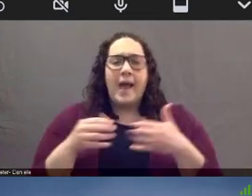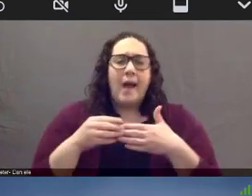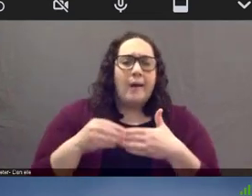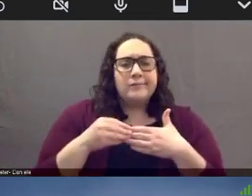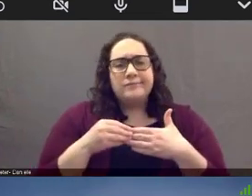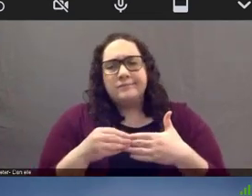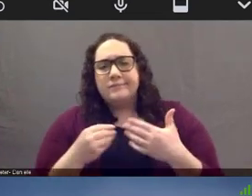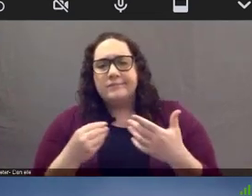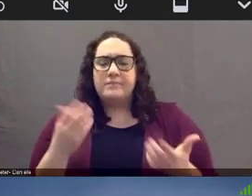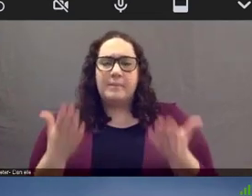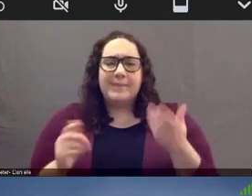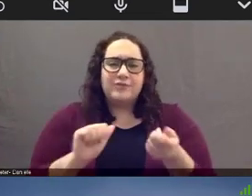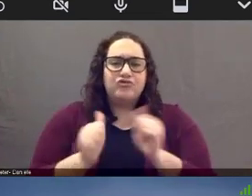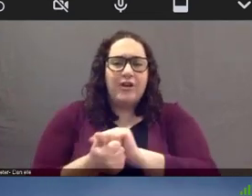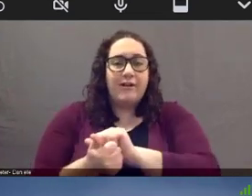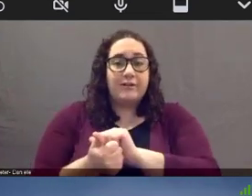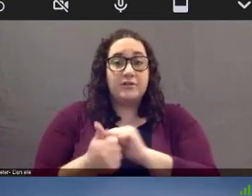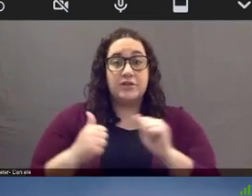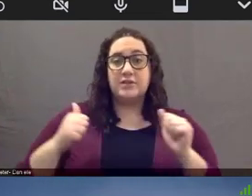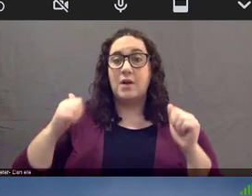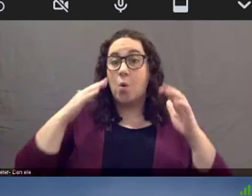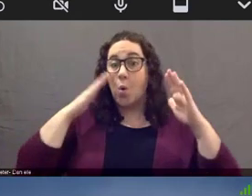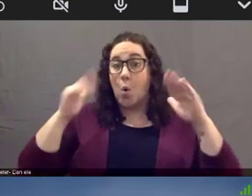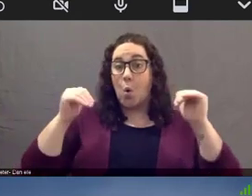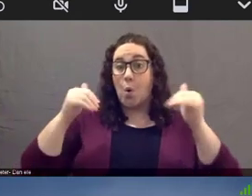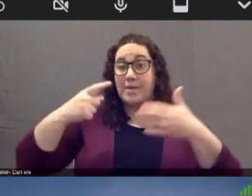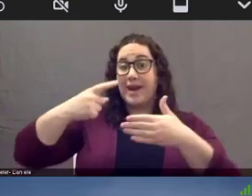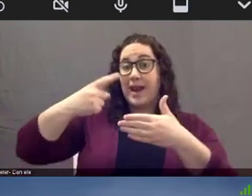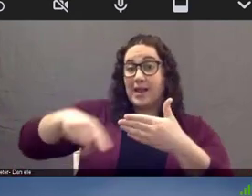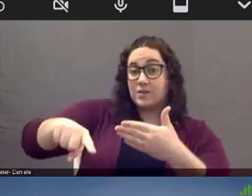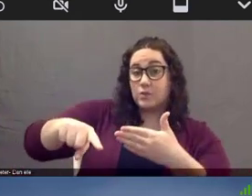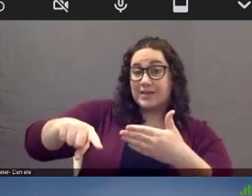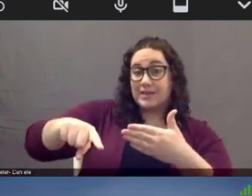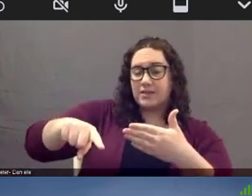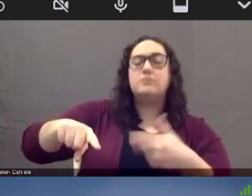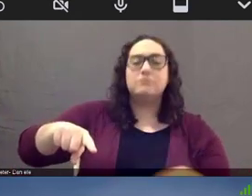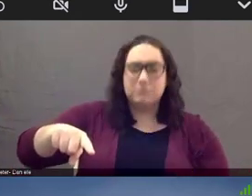hopefully by the end of next week, certainly by next Tuesday, we will have